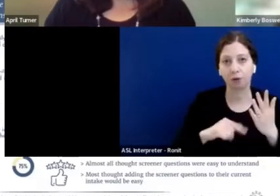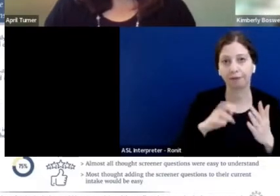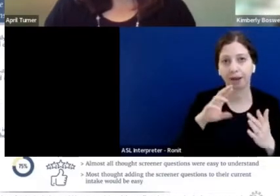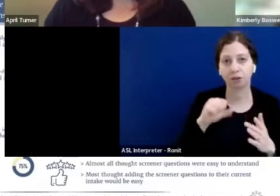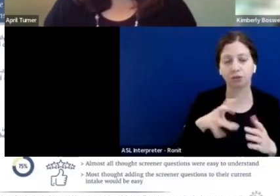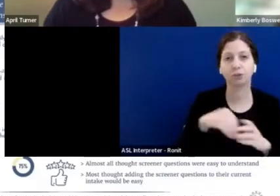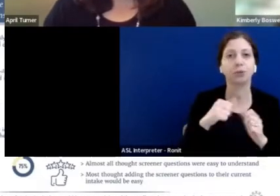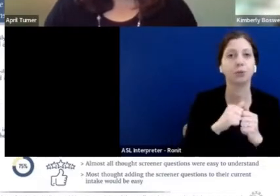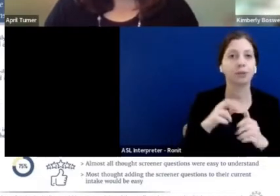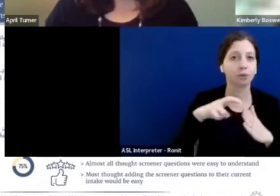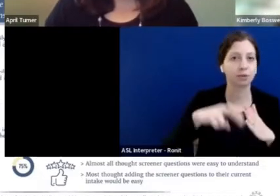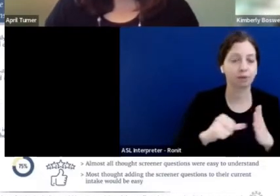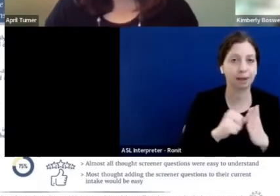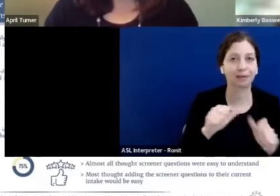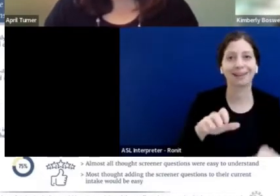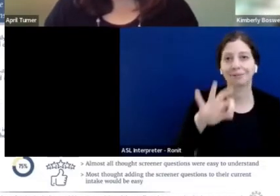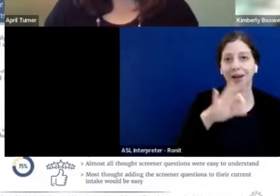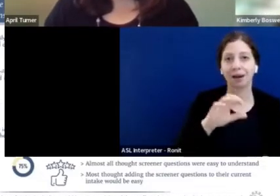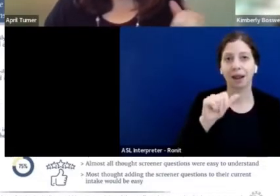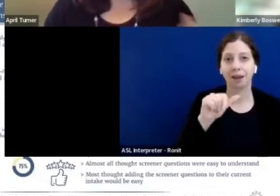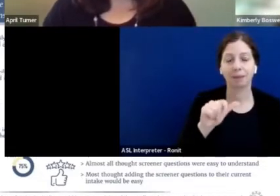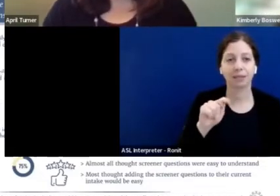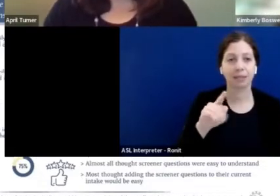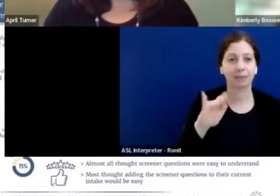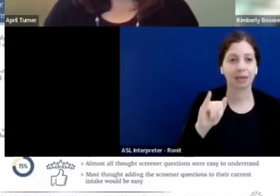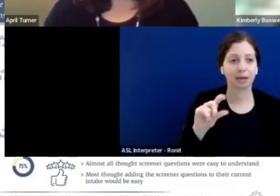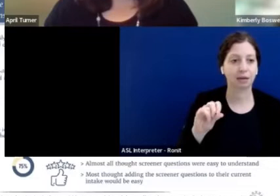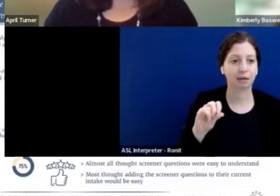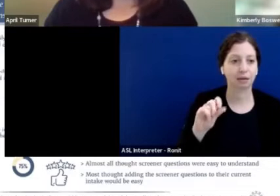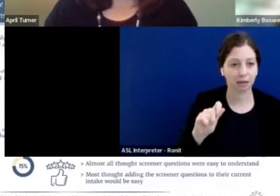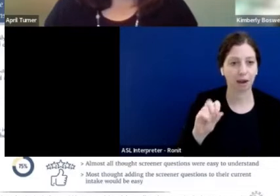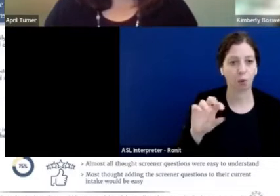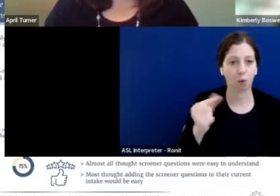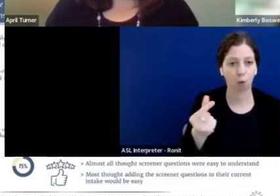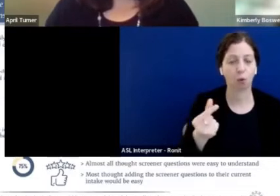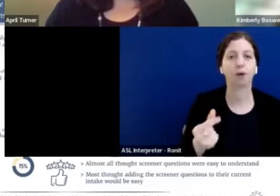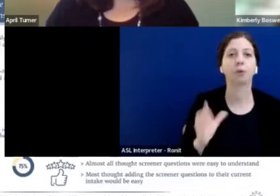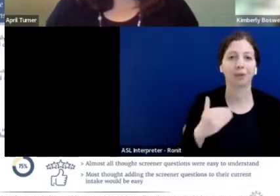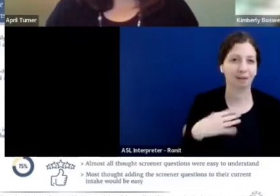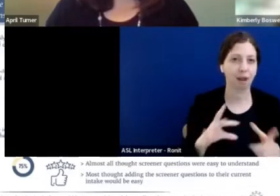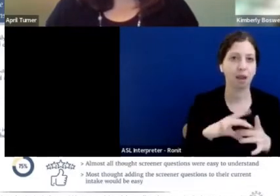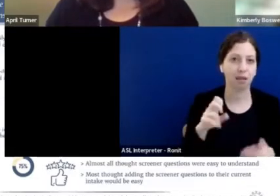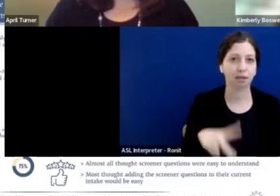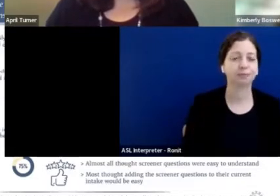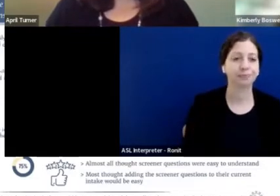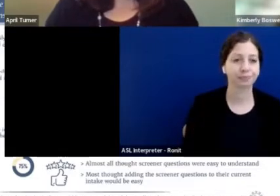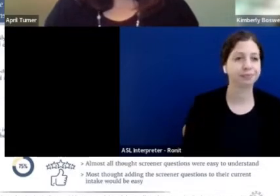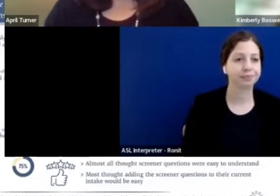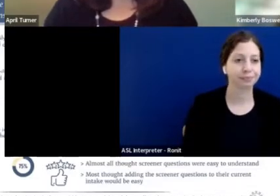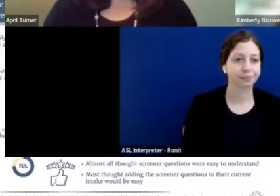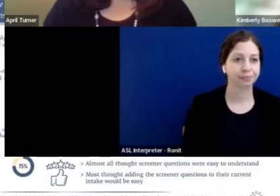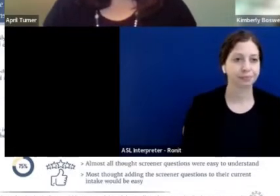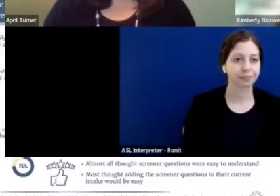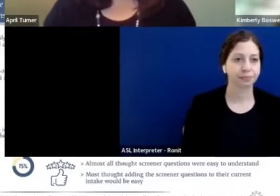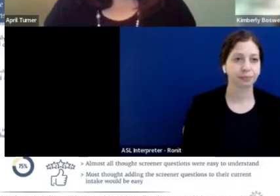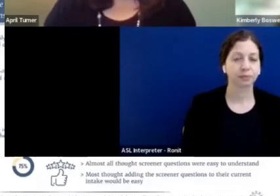results page, and you can find that on alabamatbi.org, and there'll be a link in the chat as well, I believe.